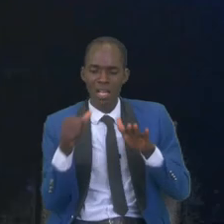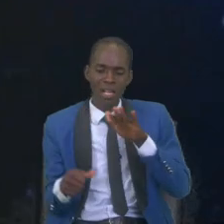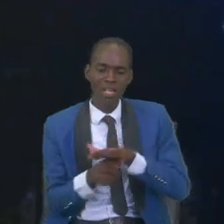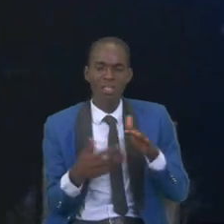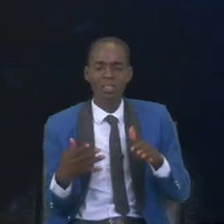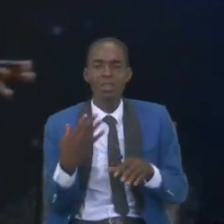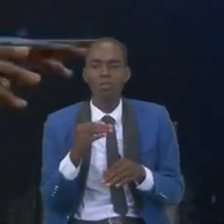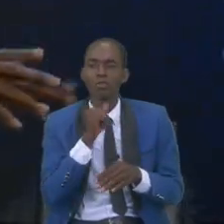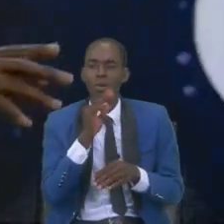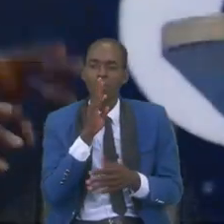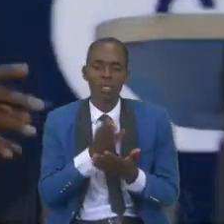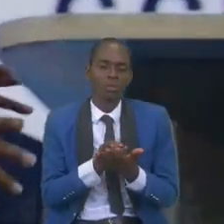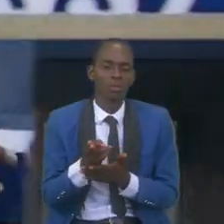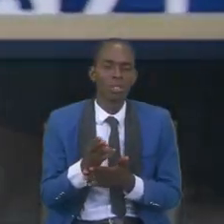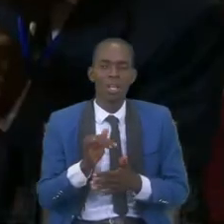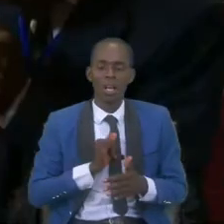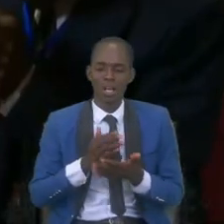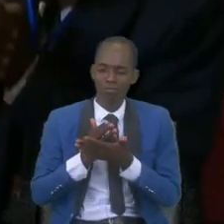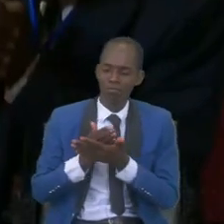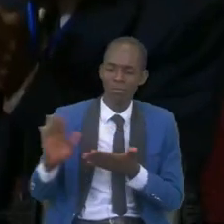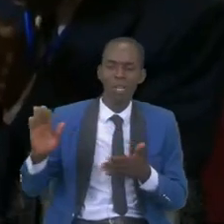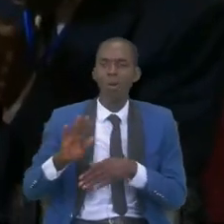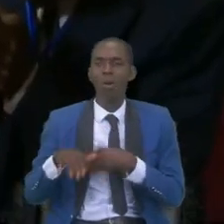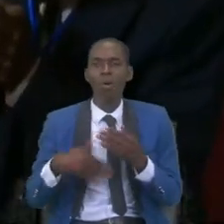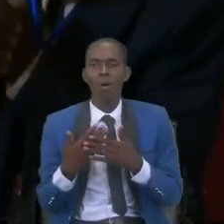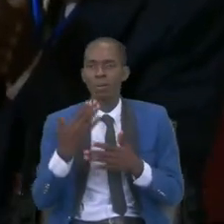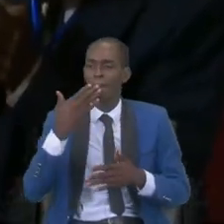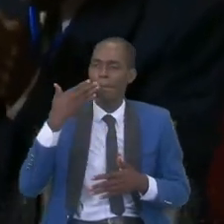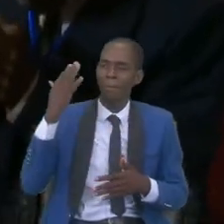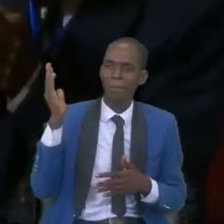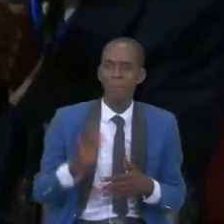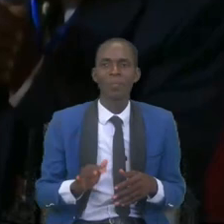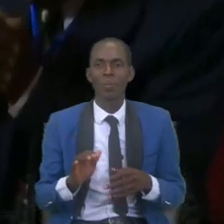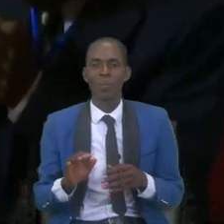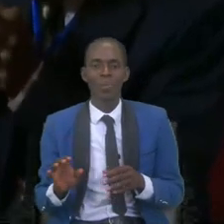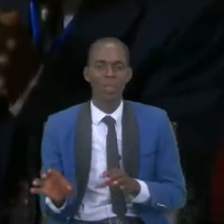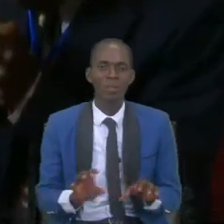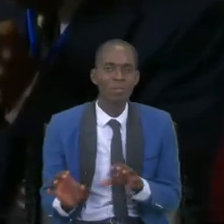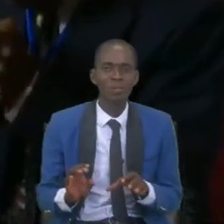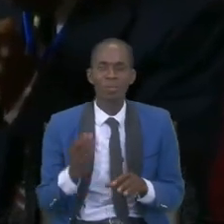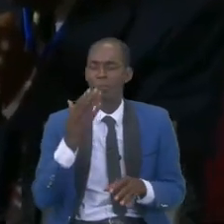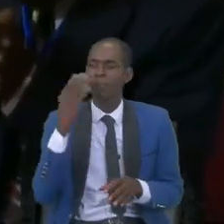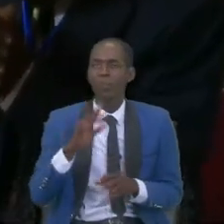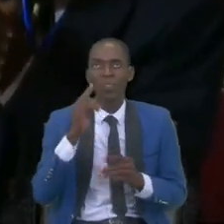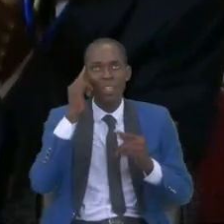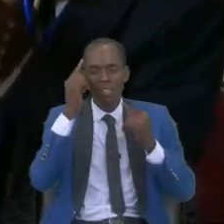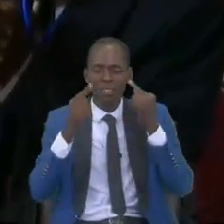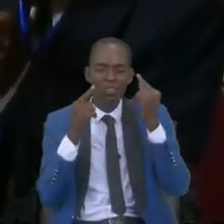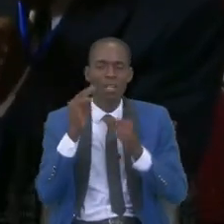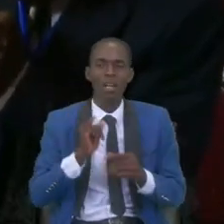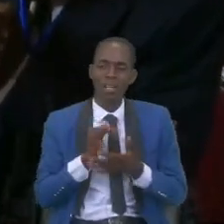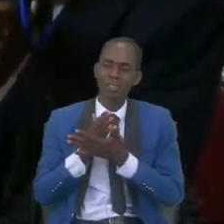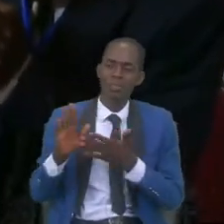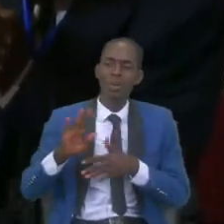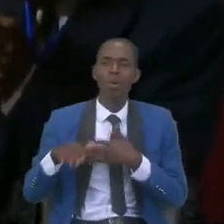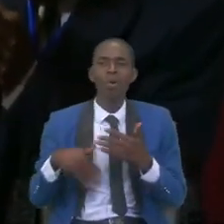dishonesty. I renounce all those evil acts, evil thoughts, I renounce all those